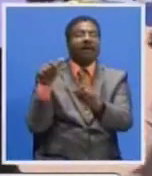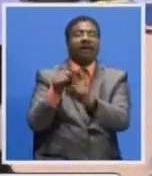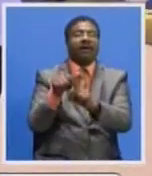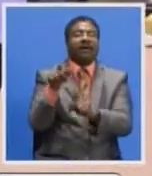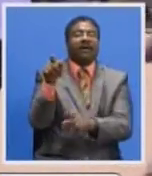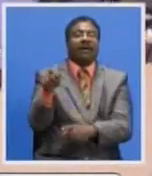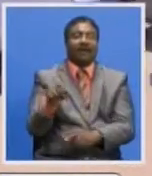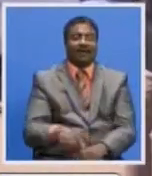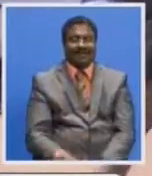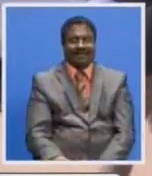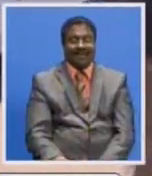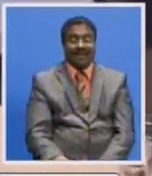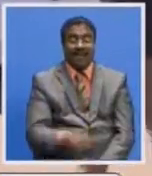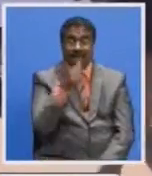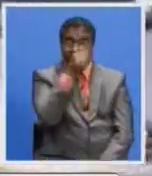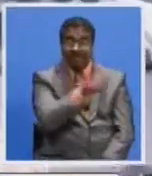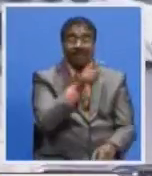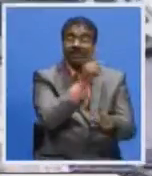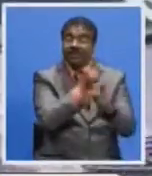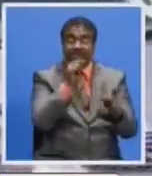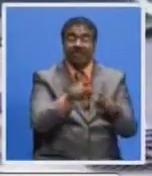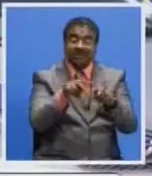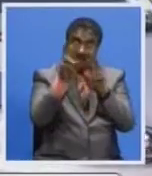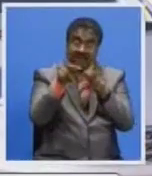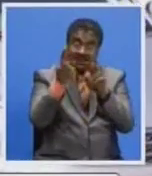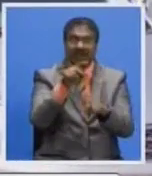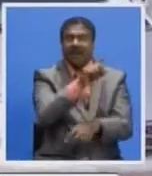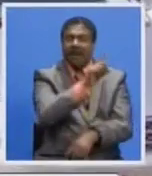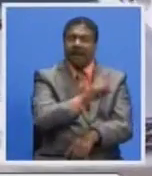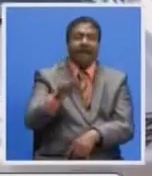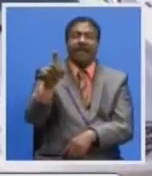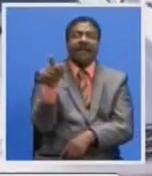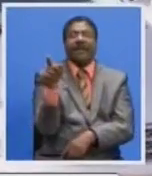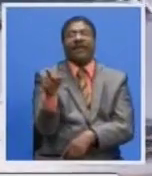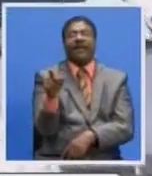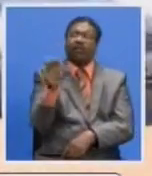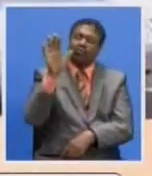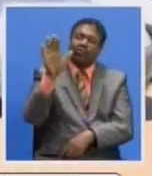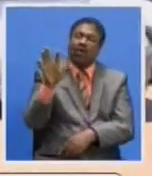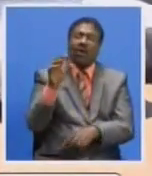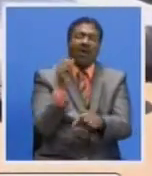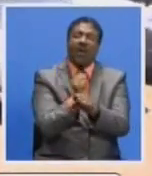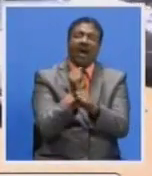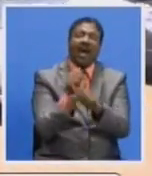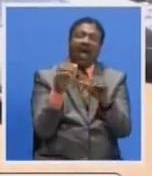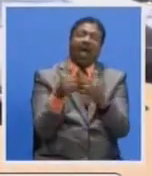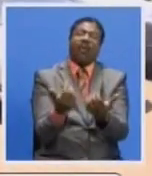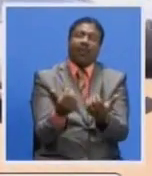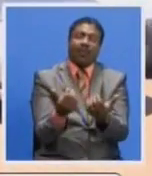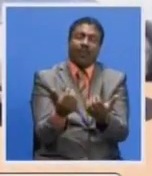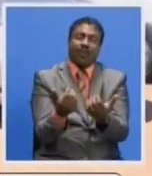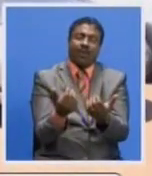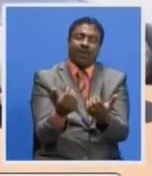He is on duty to inspect what exactly happens at the Road Transport and Safety Agency, Lusaka's Mimosa Vehicle